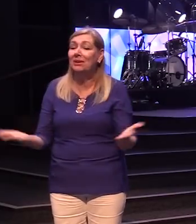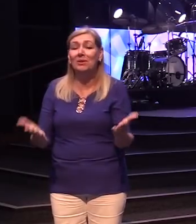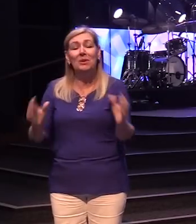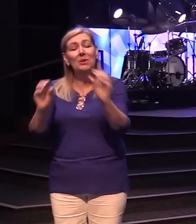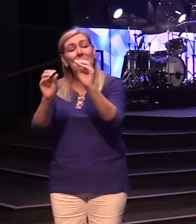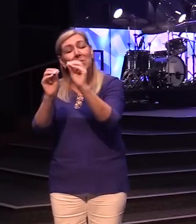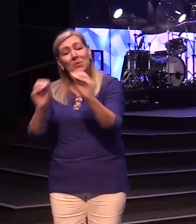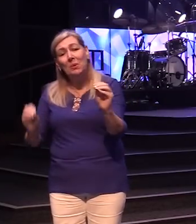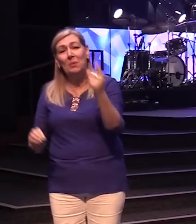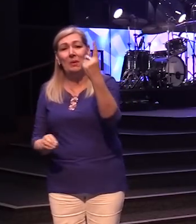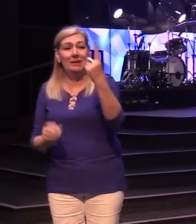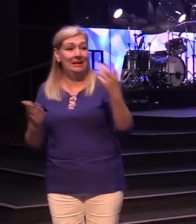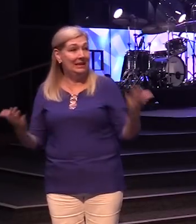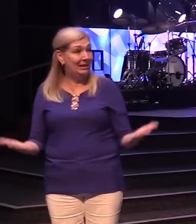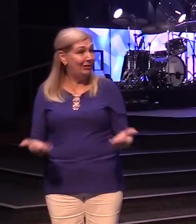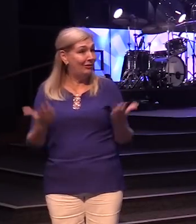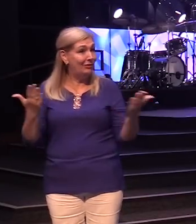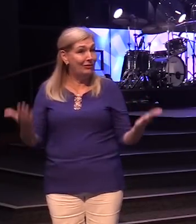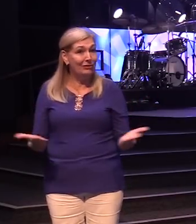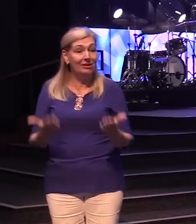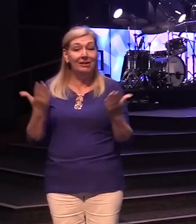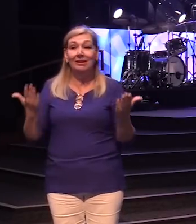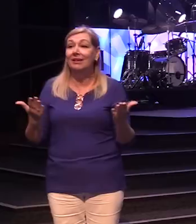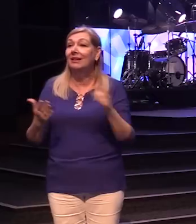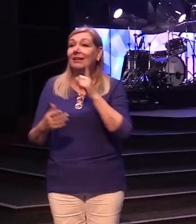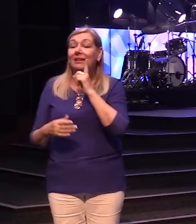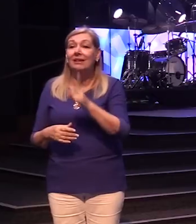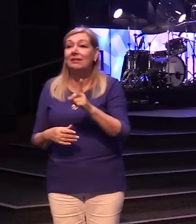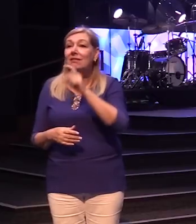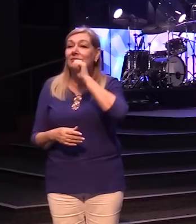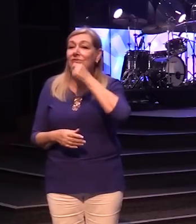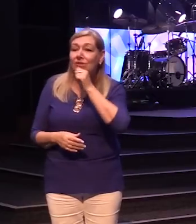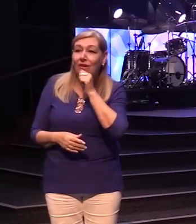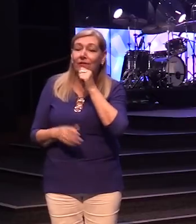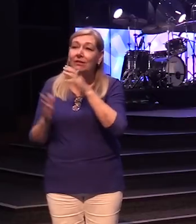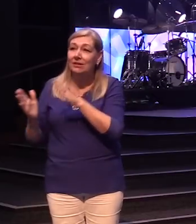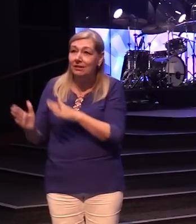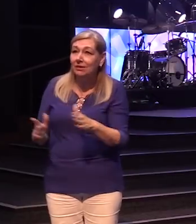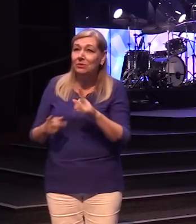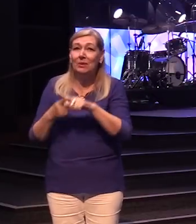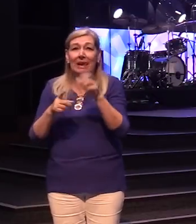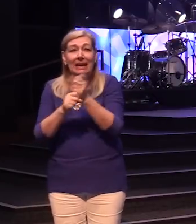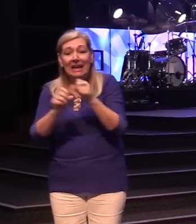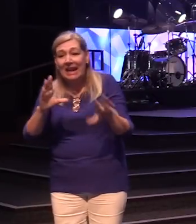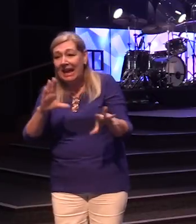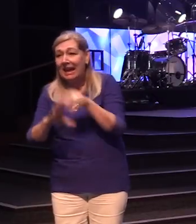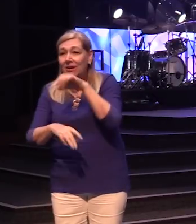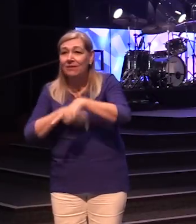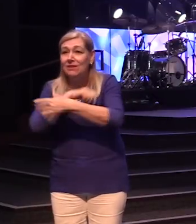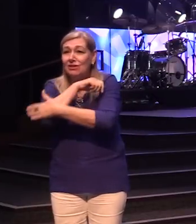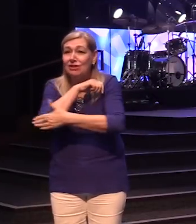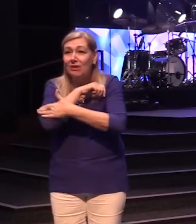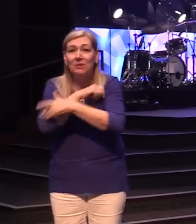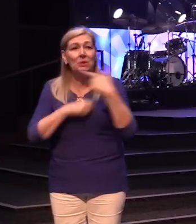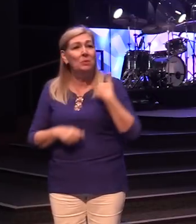Nobody is swimming, crawling, crying, planning, trying to get out of this country. I am proud